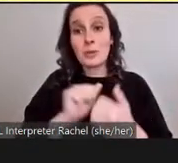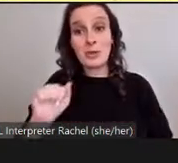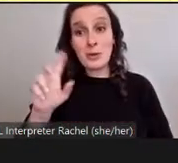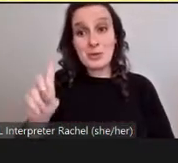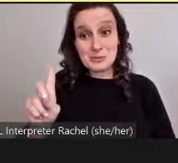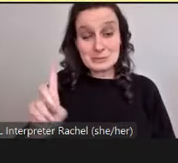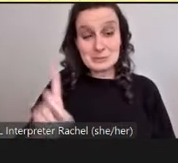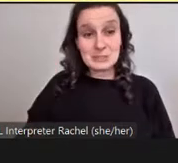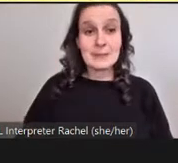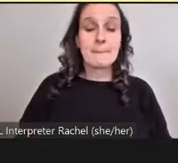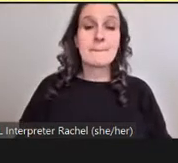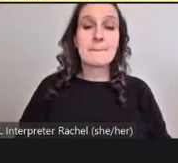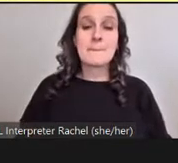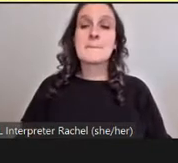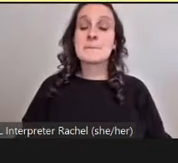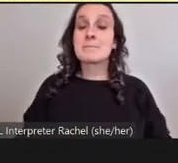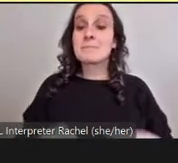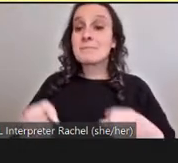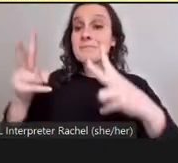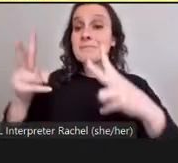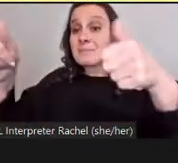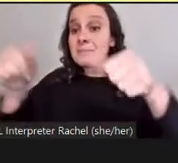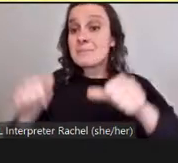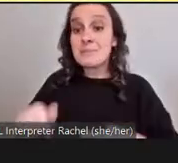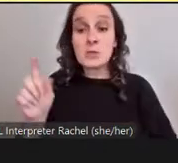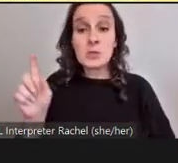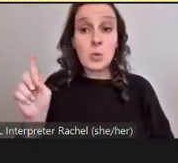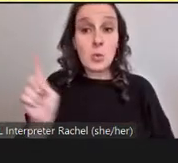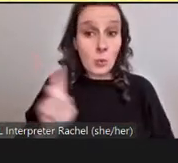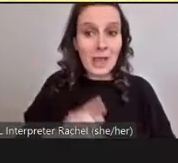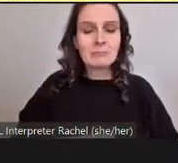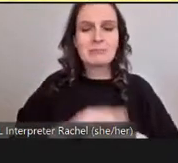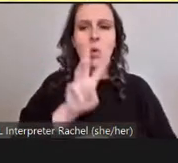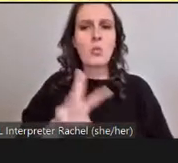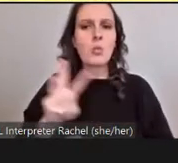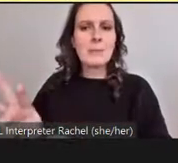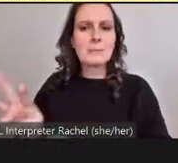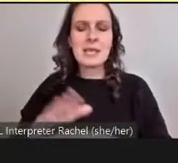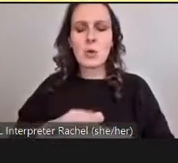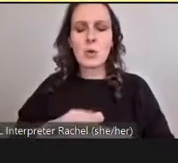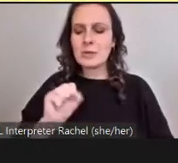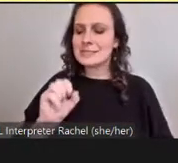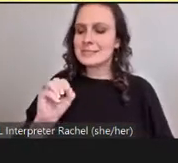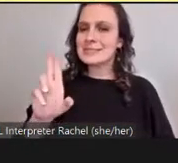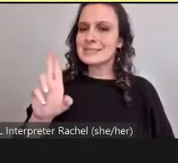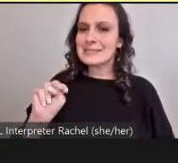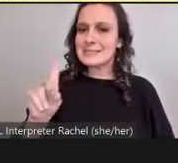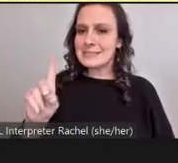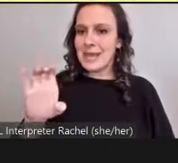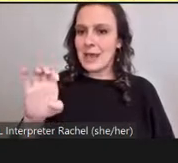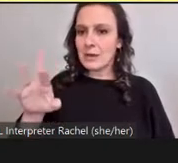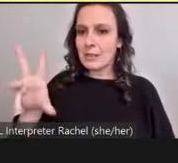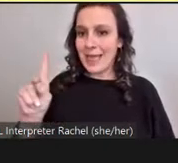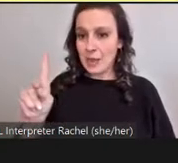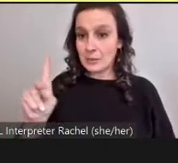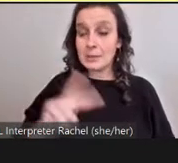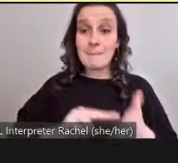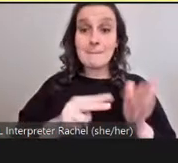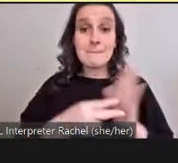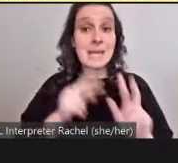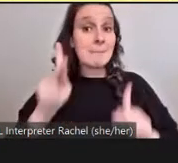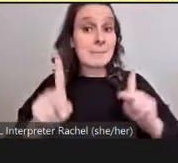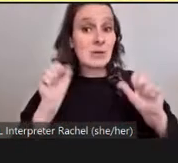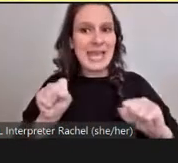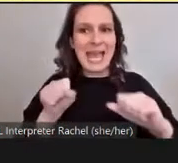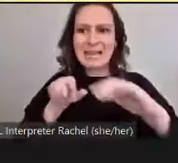and posting them on the website on SoundCloud so that people can access them on the